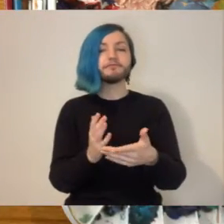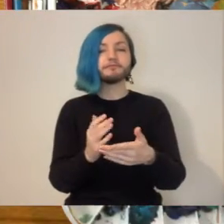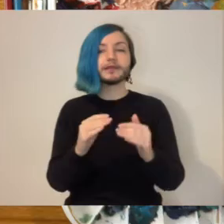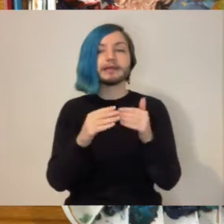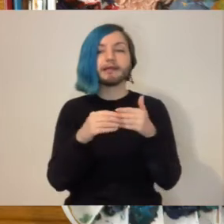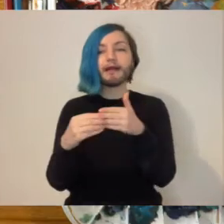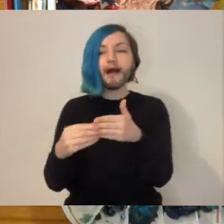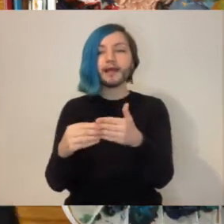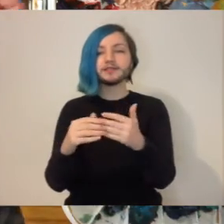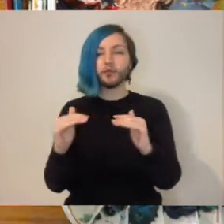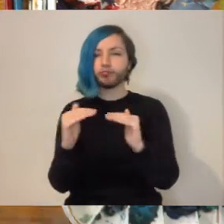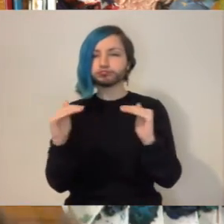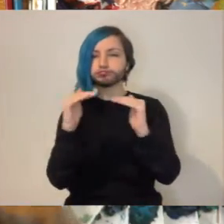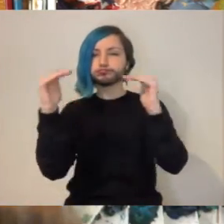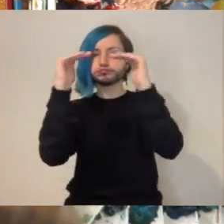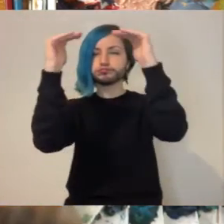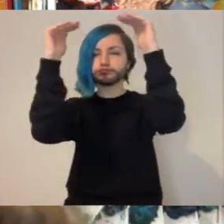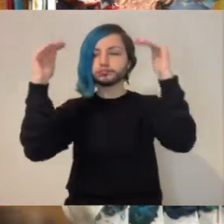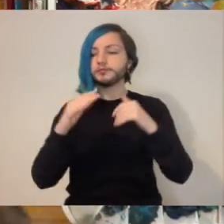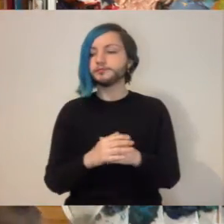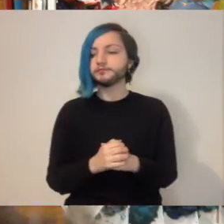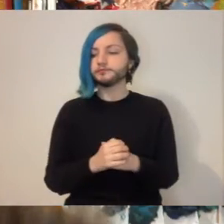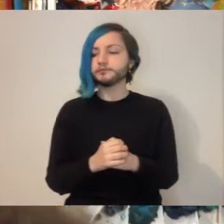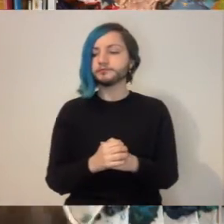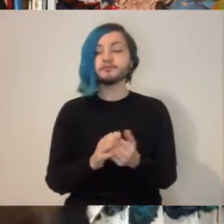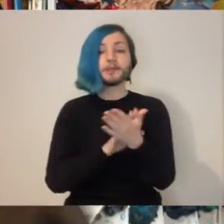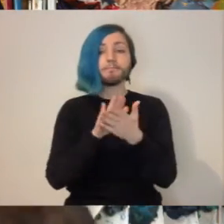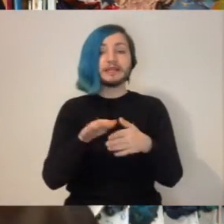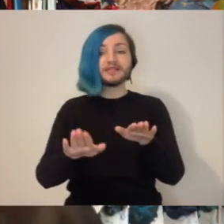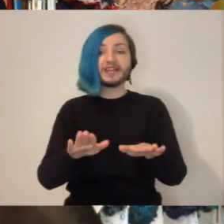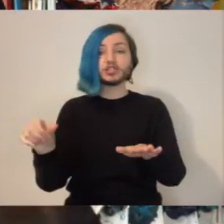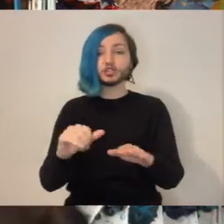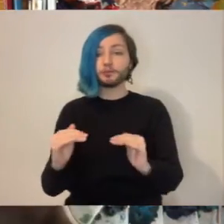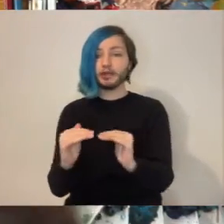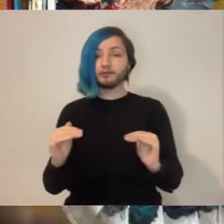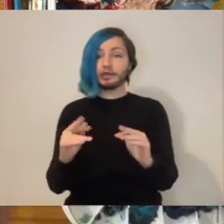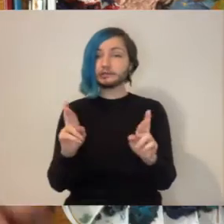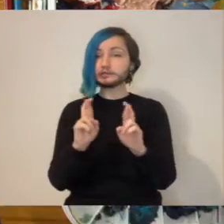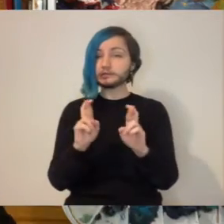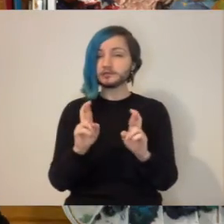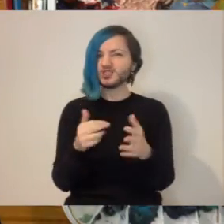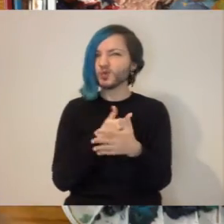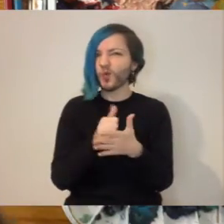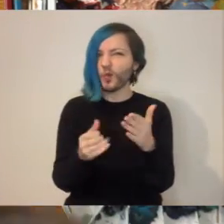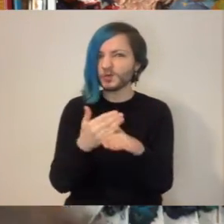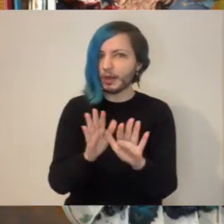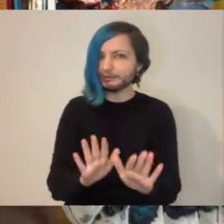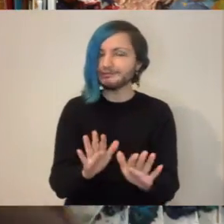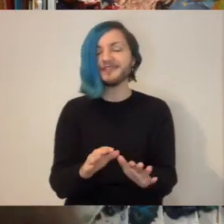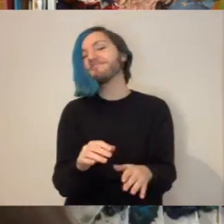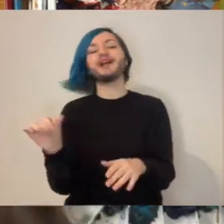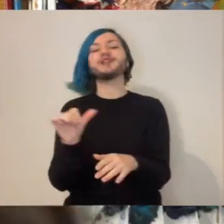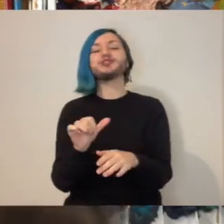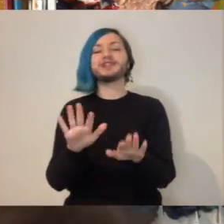I'm going to work it out with this, I'm going to have the feet ending here. Fingers crossed, because it doesn't